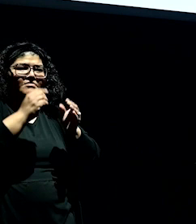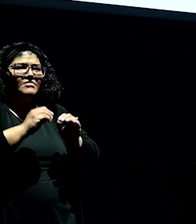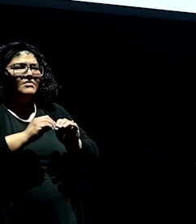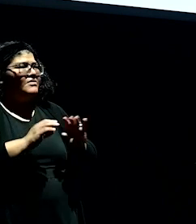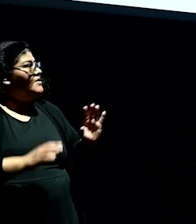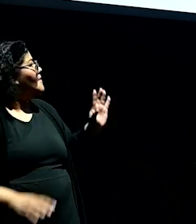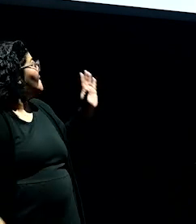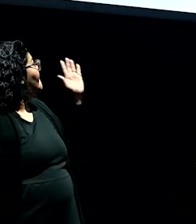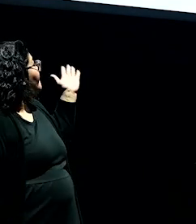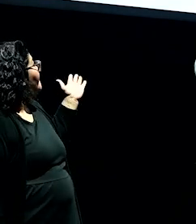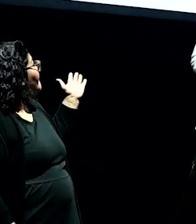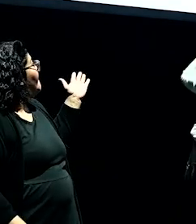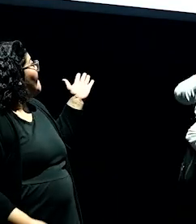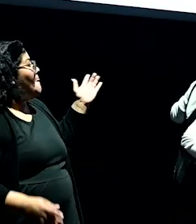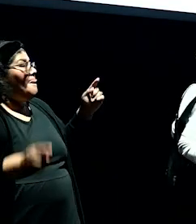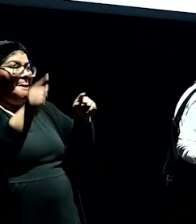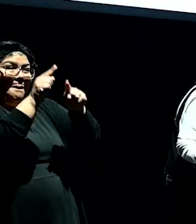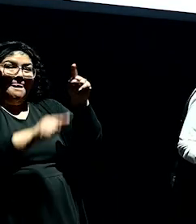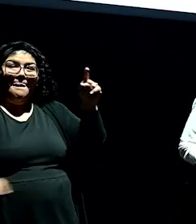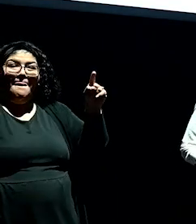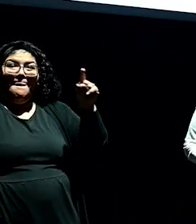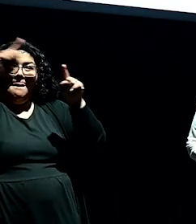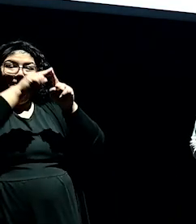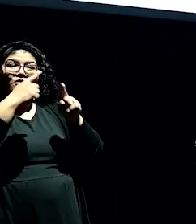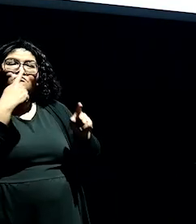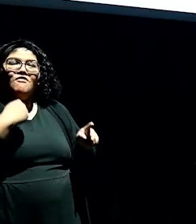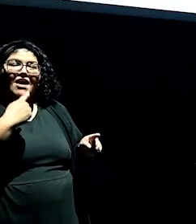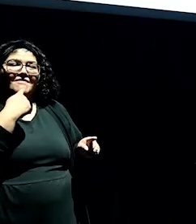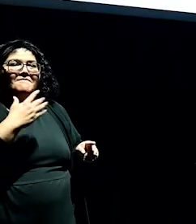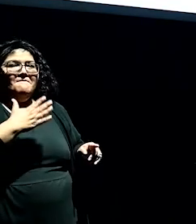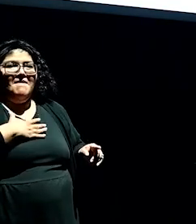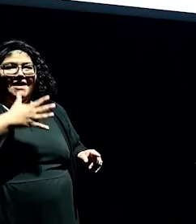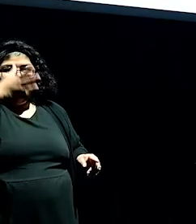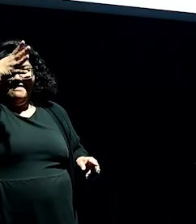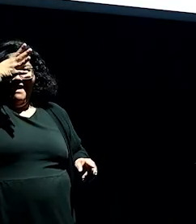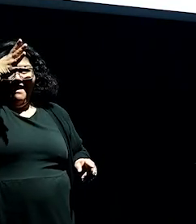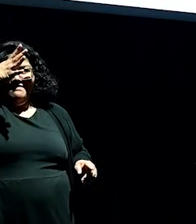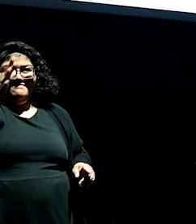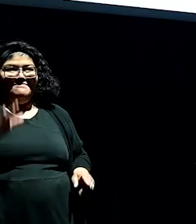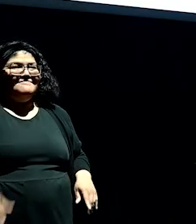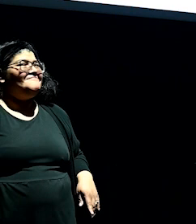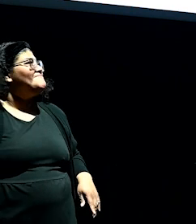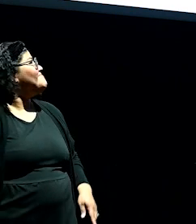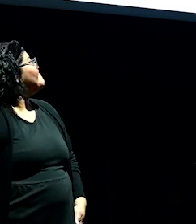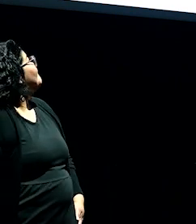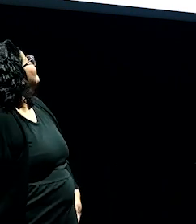This is my dad on the left, and he,